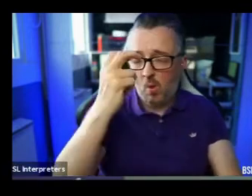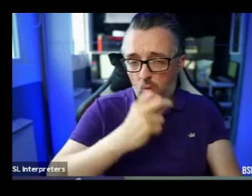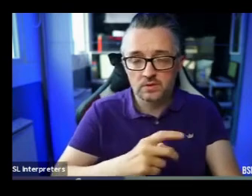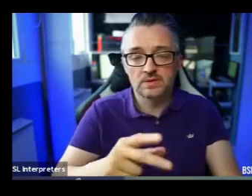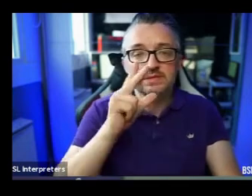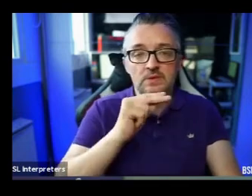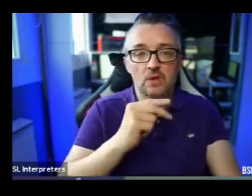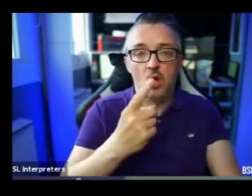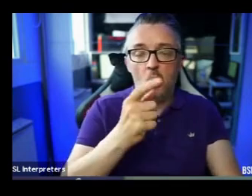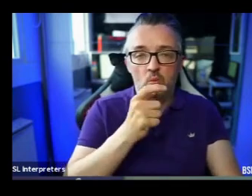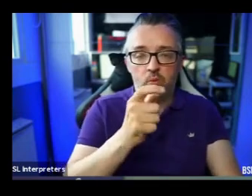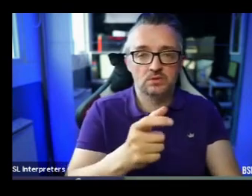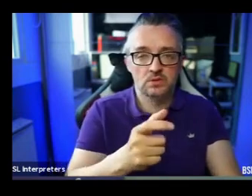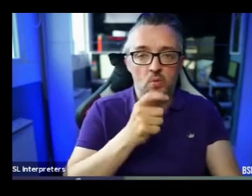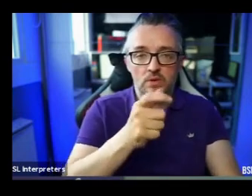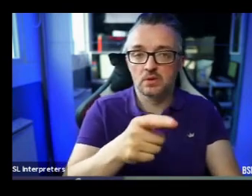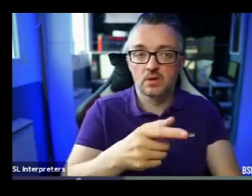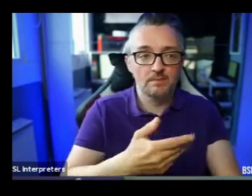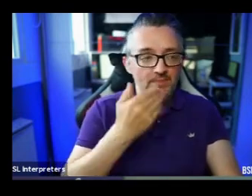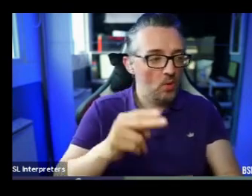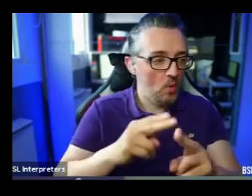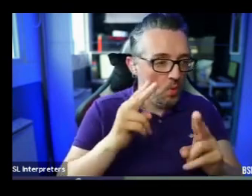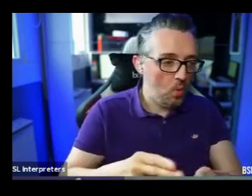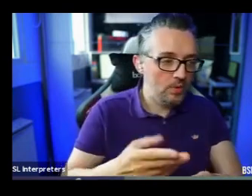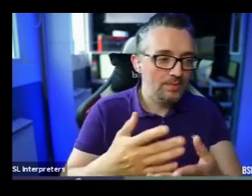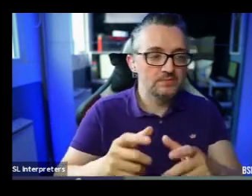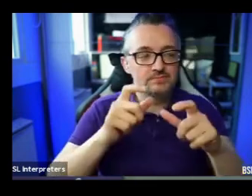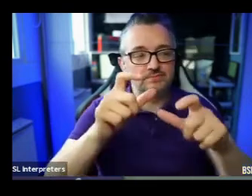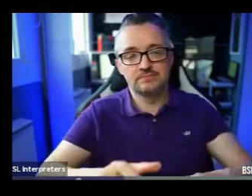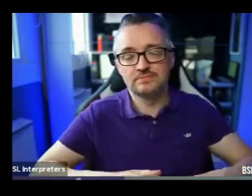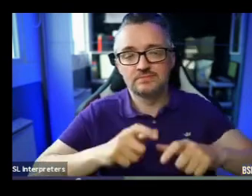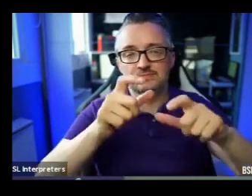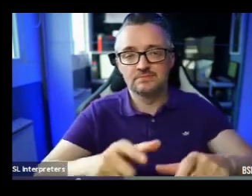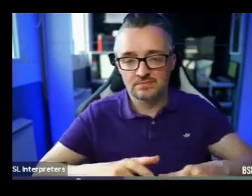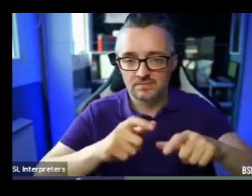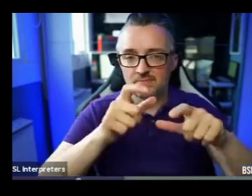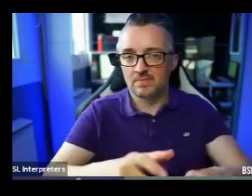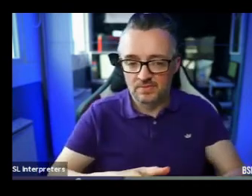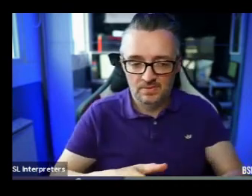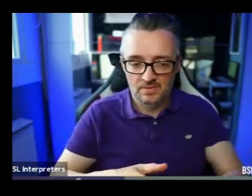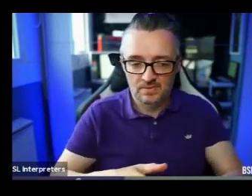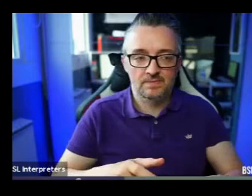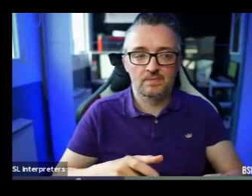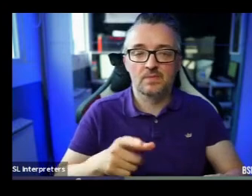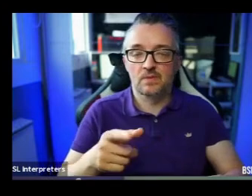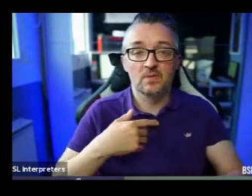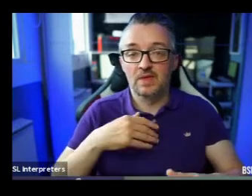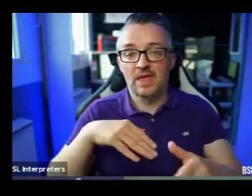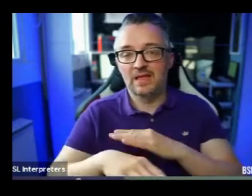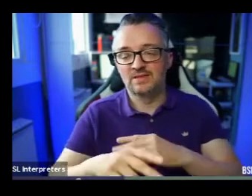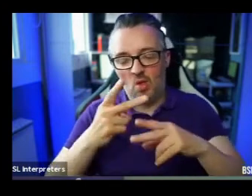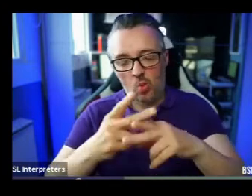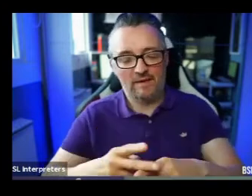elderly woman who only speaks in one-word sentences. She's homeless. So she's been in the hospital for months. We have nowhere to send